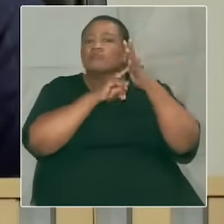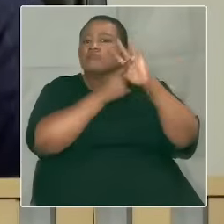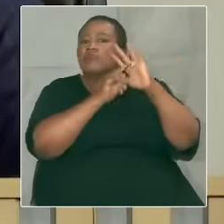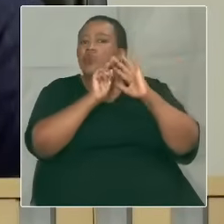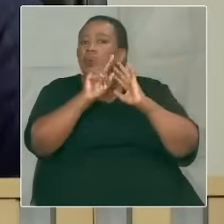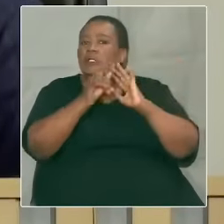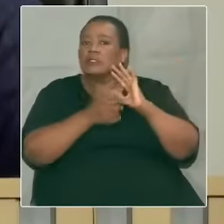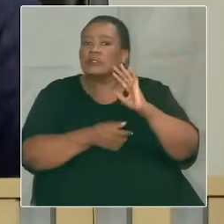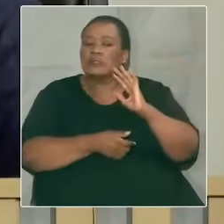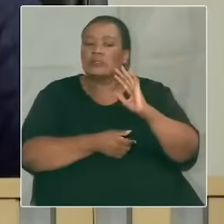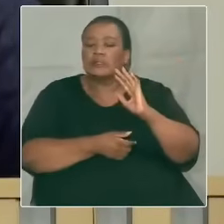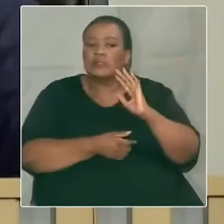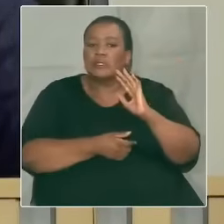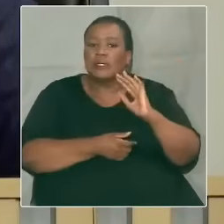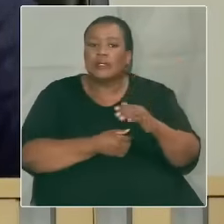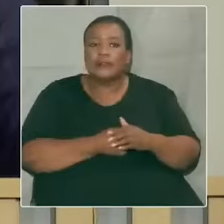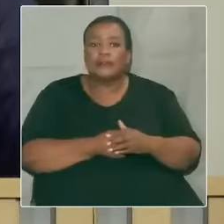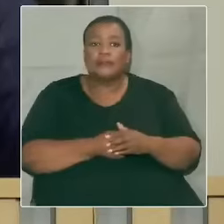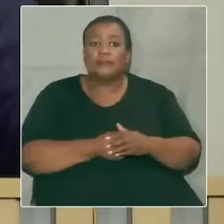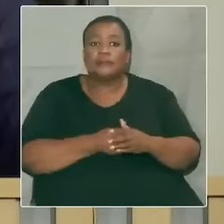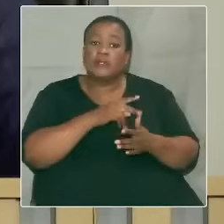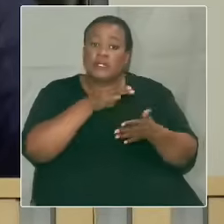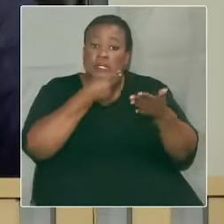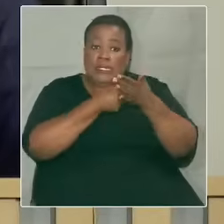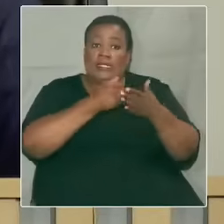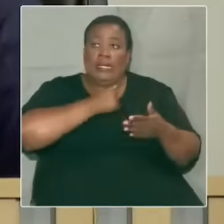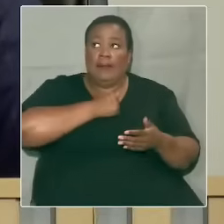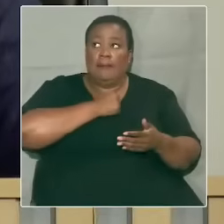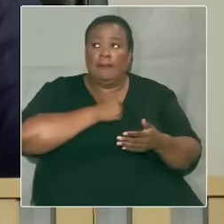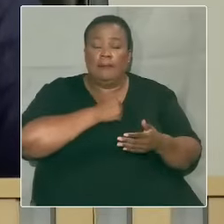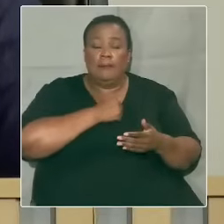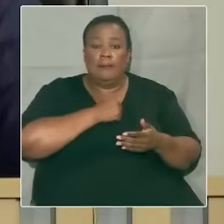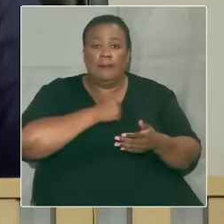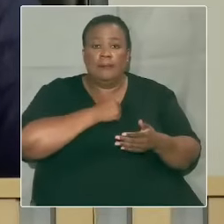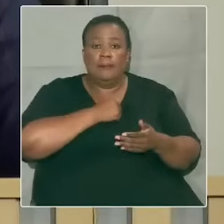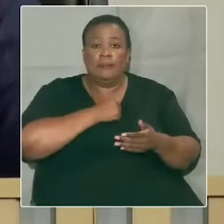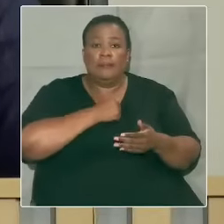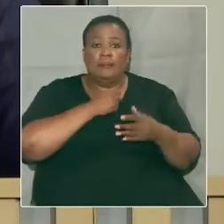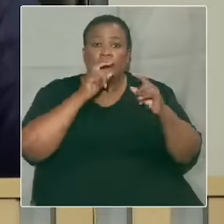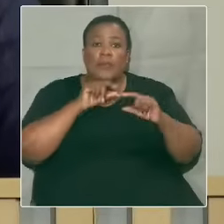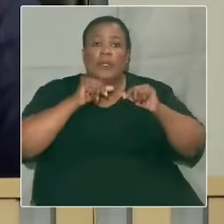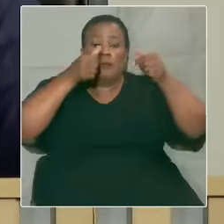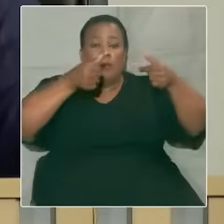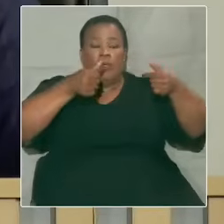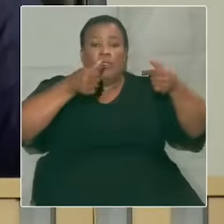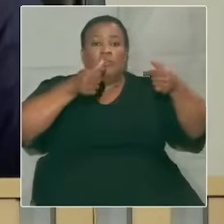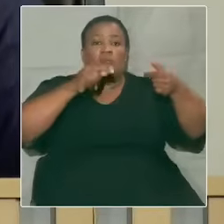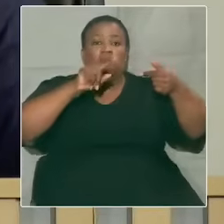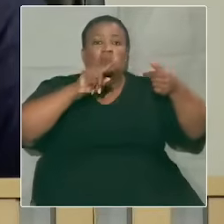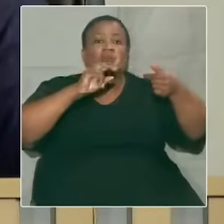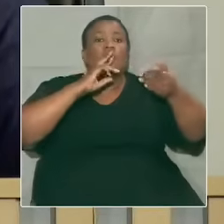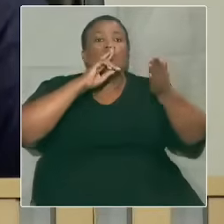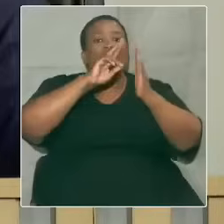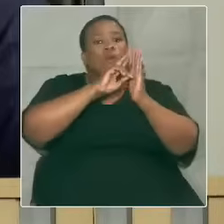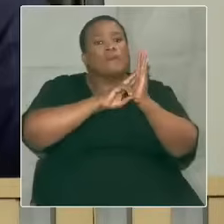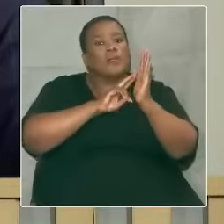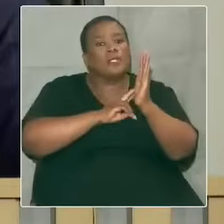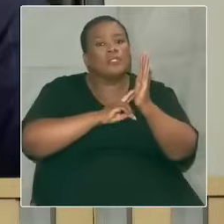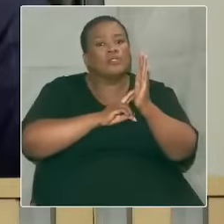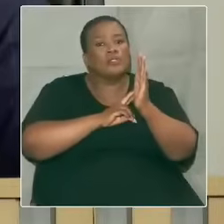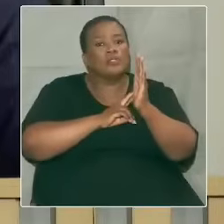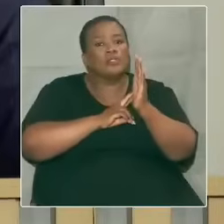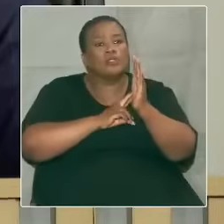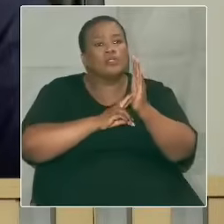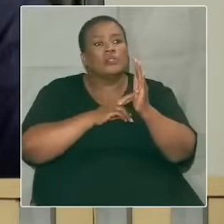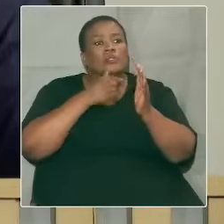is my signature. Above there is a recommendation or not recommended. I